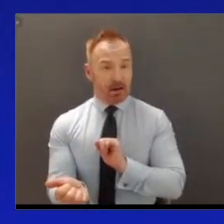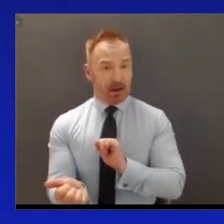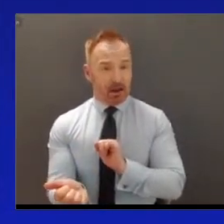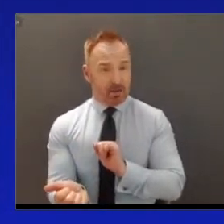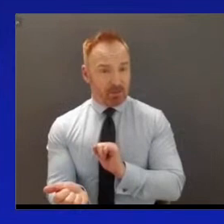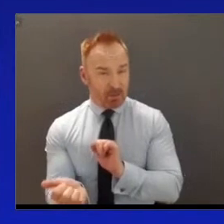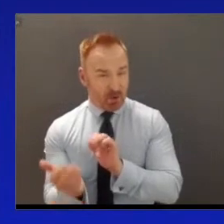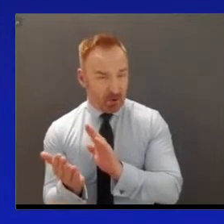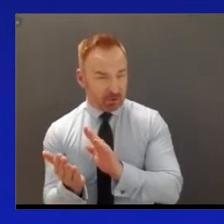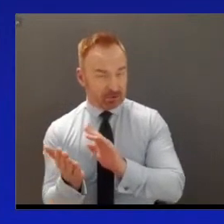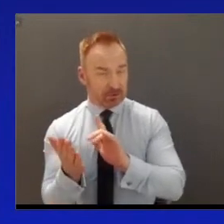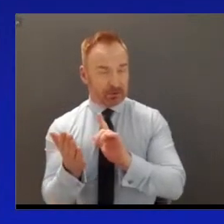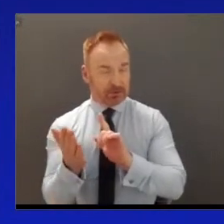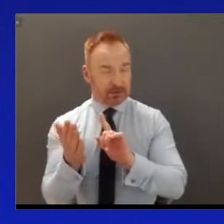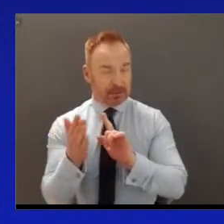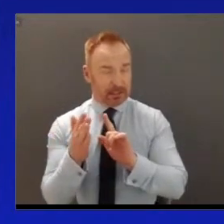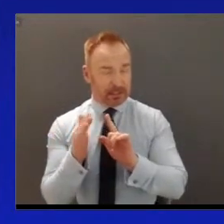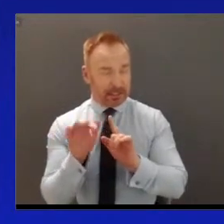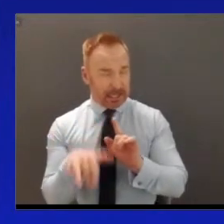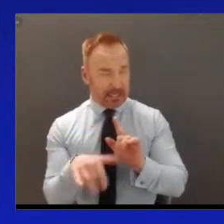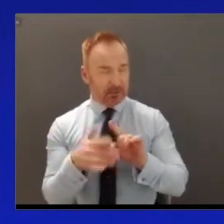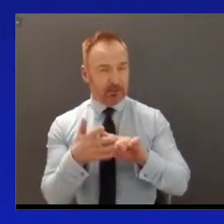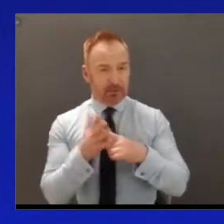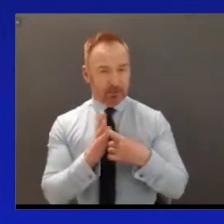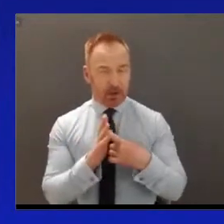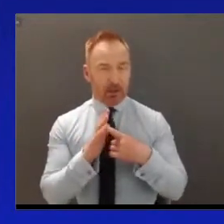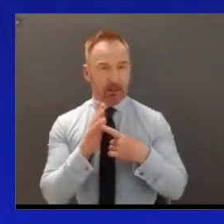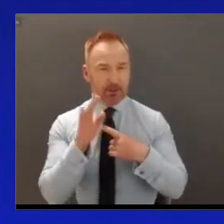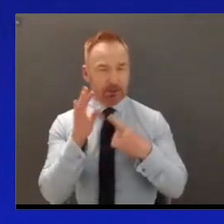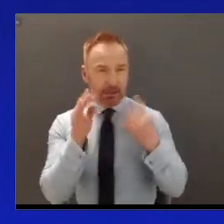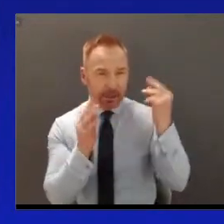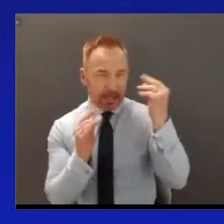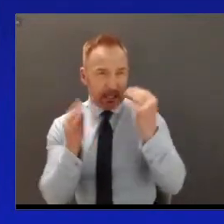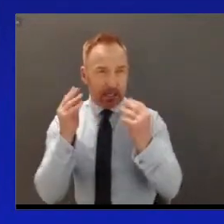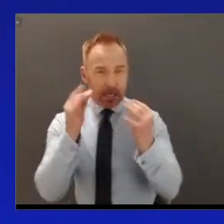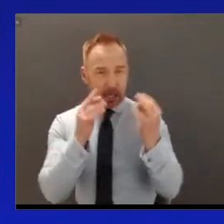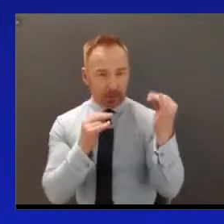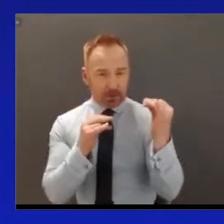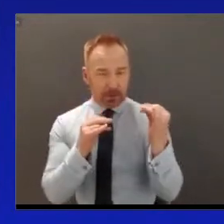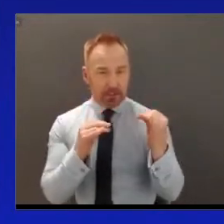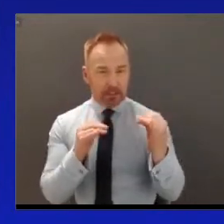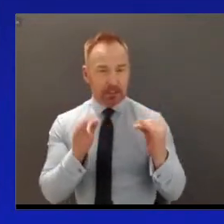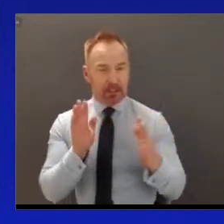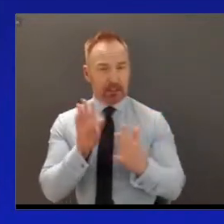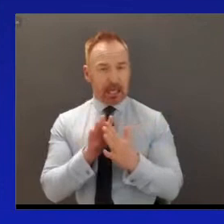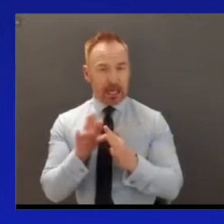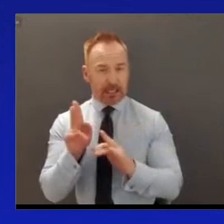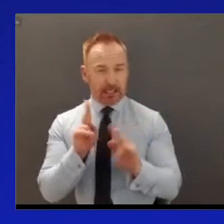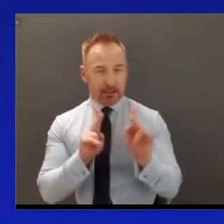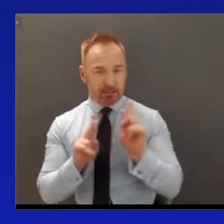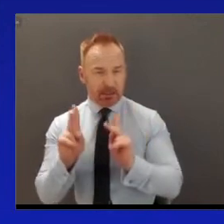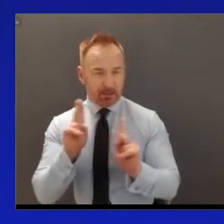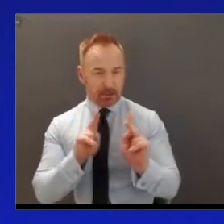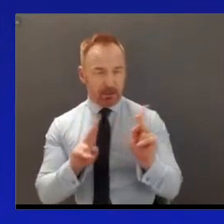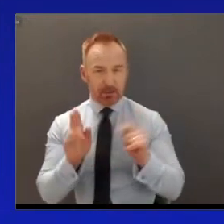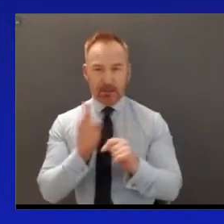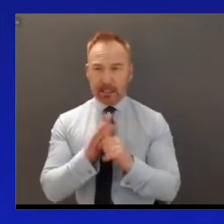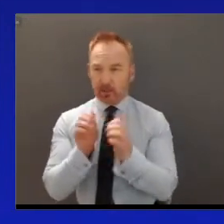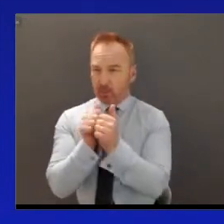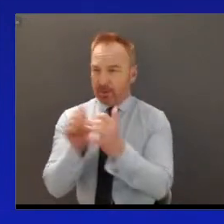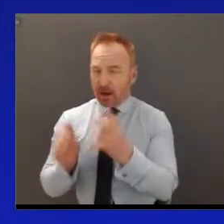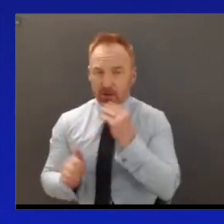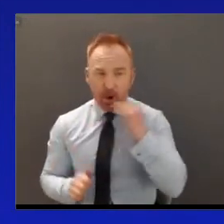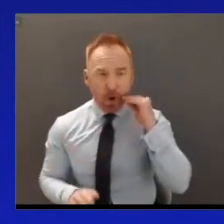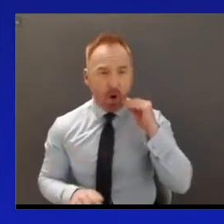start thinking about identifying who people are who are experiencing homelessness, where they are, what services